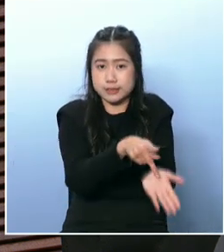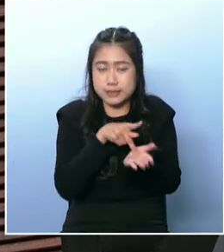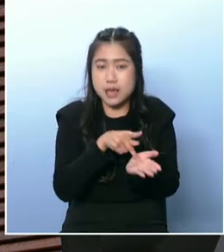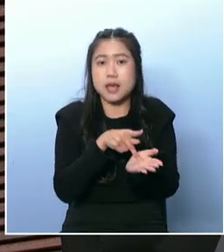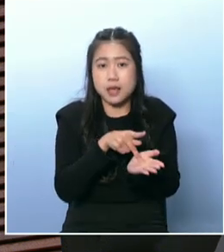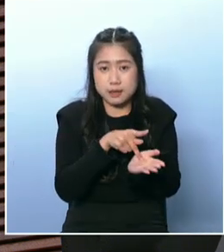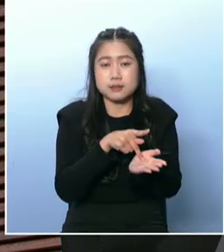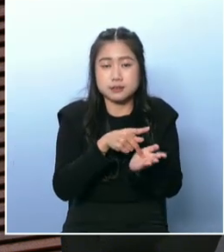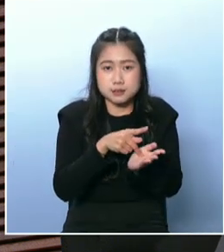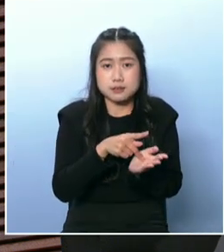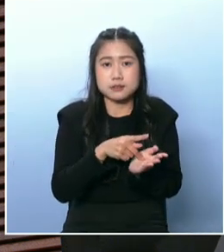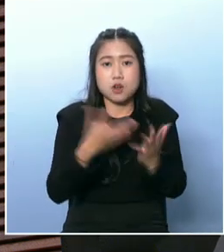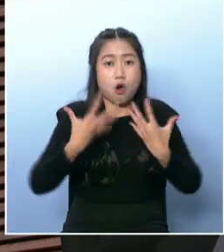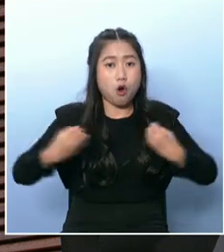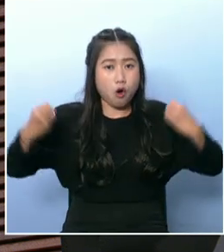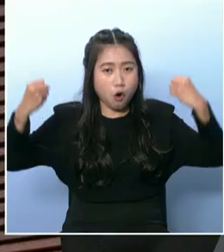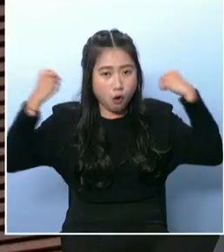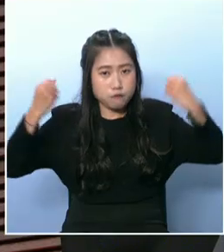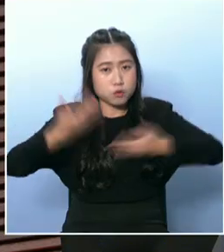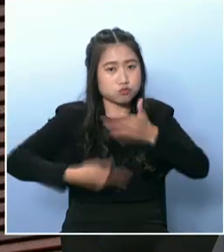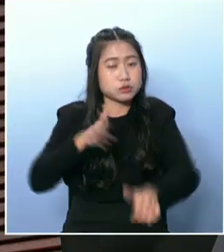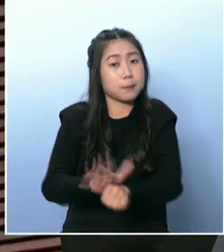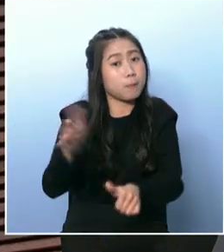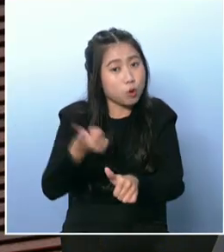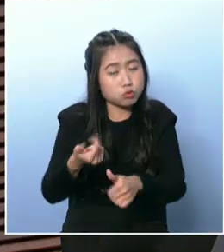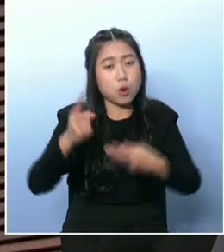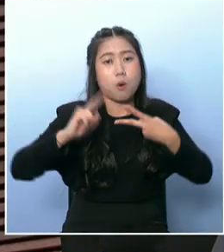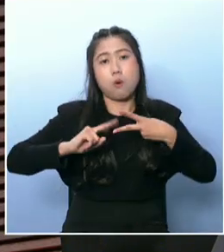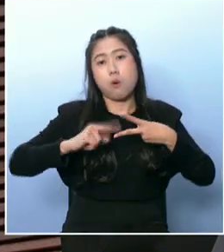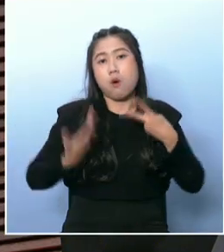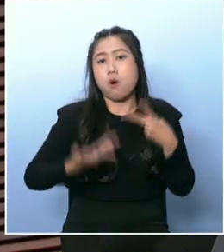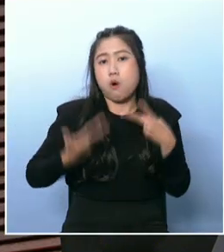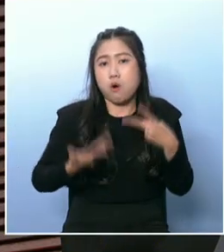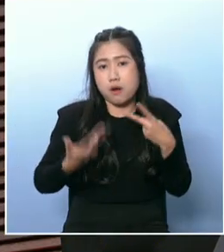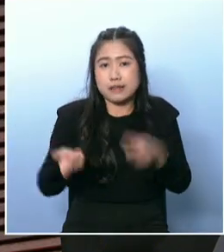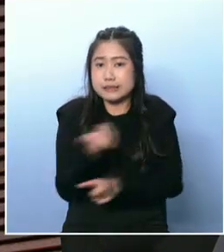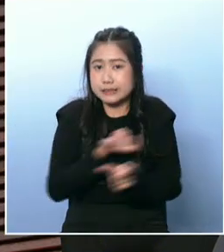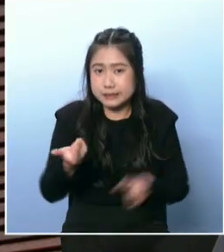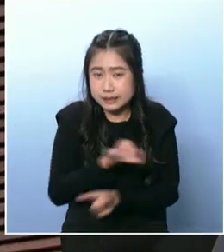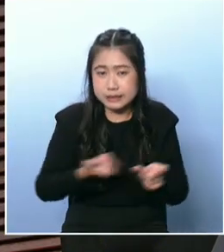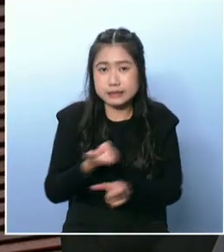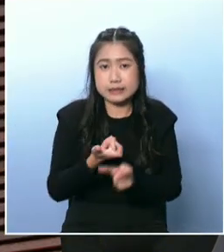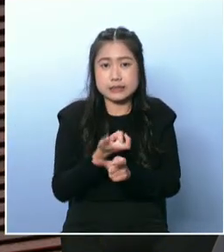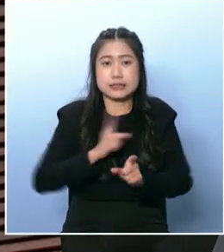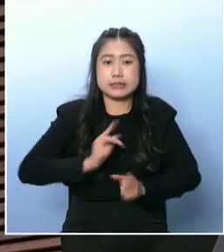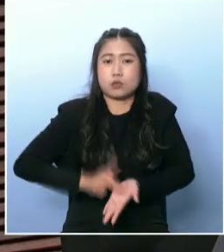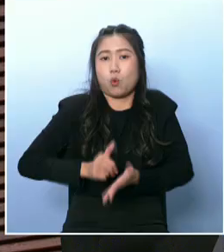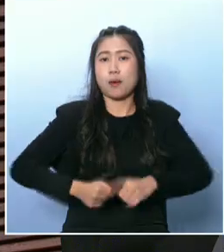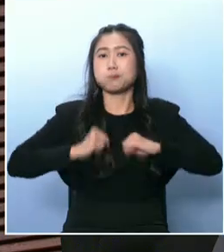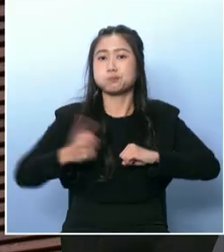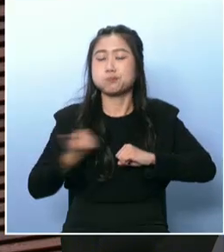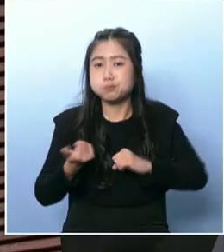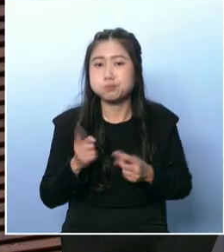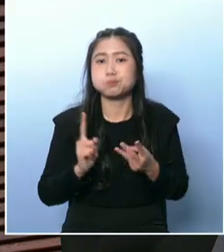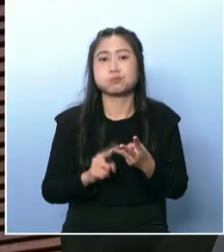that through work, they will be able to help themselves in terms of rehabilitation, and they will